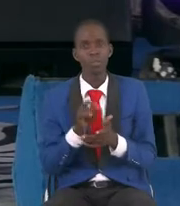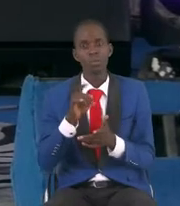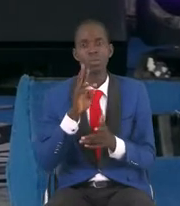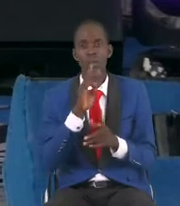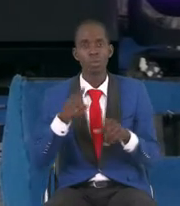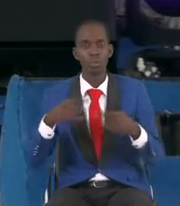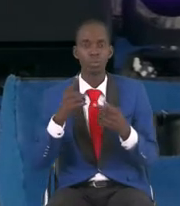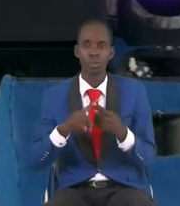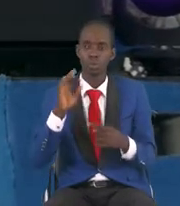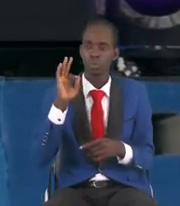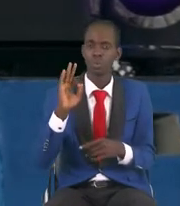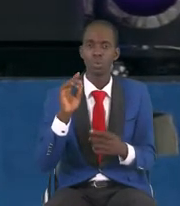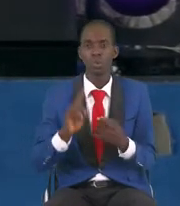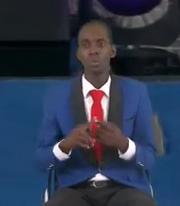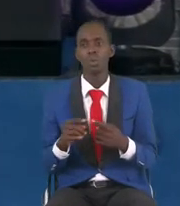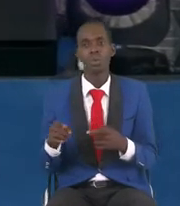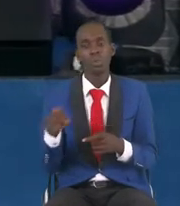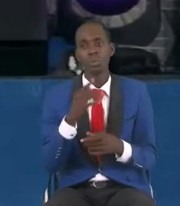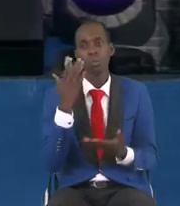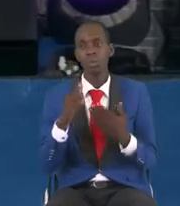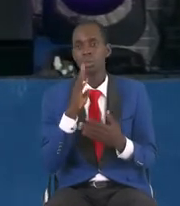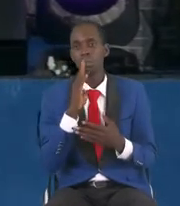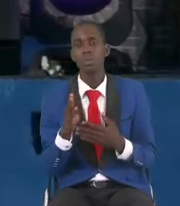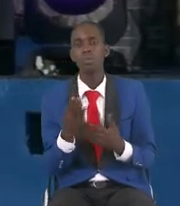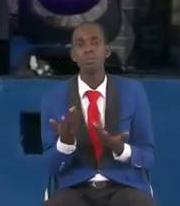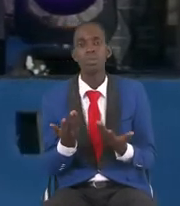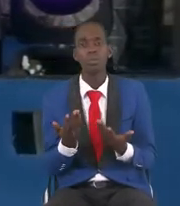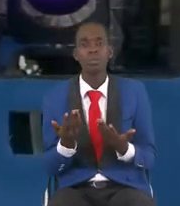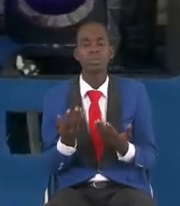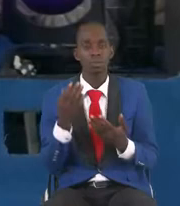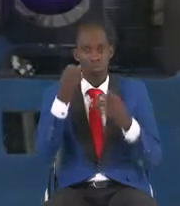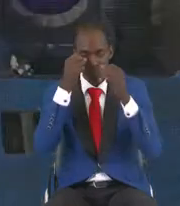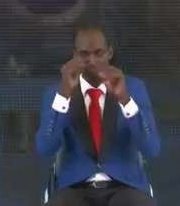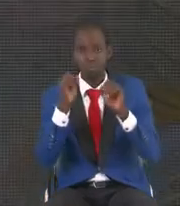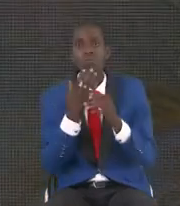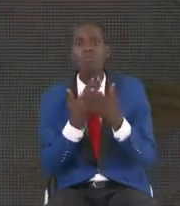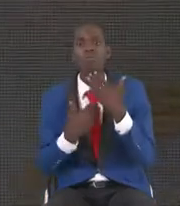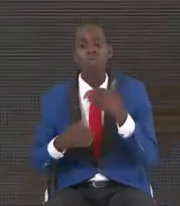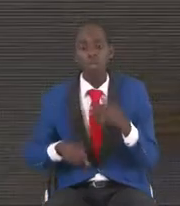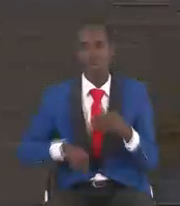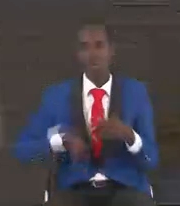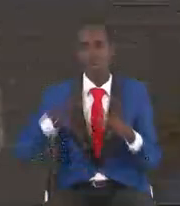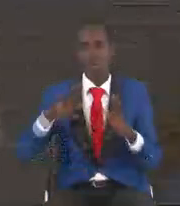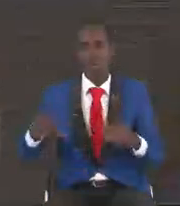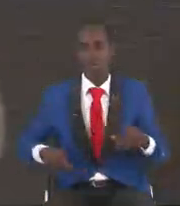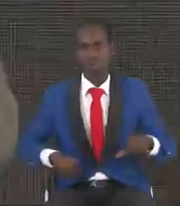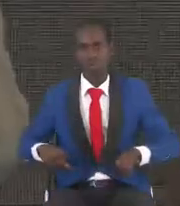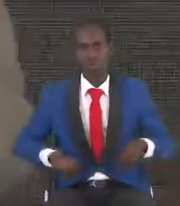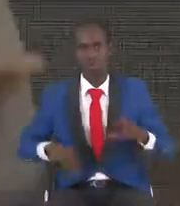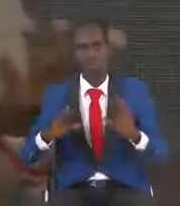to. It says they'll be covetous. And it says they'll be boasters. They'll be proud. They'll be blasphemers. They'll